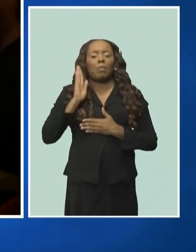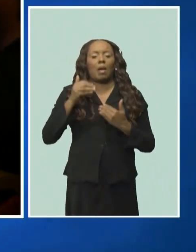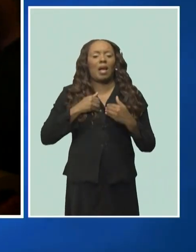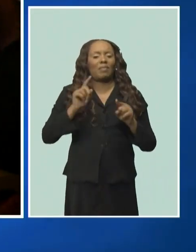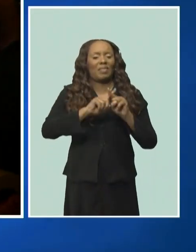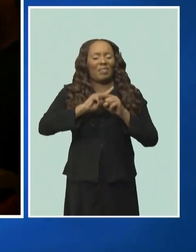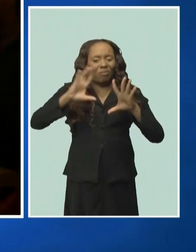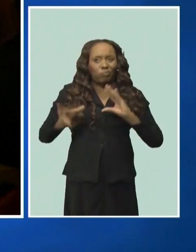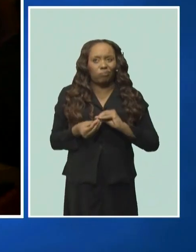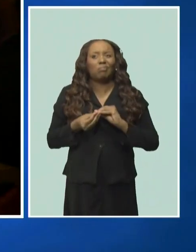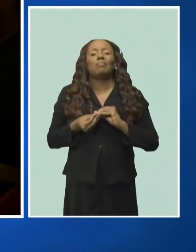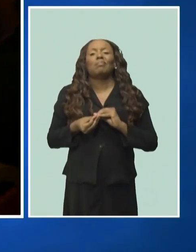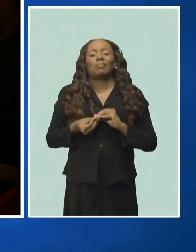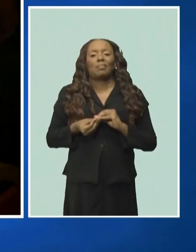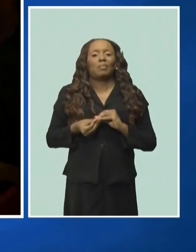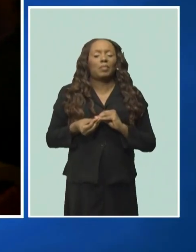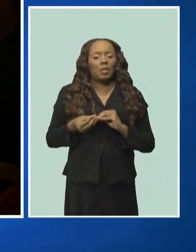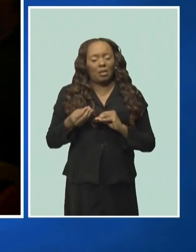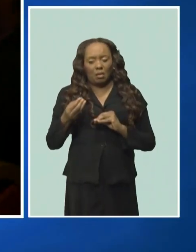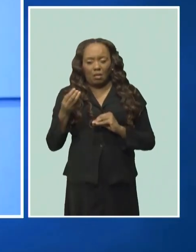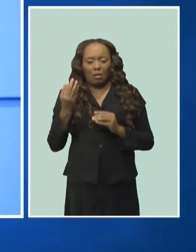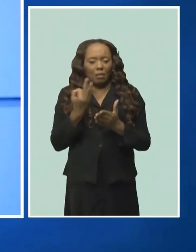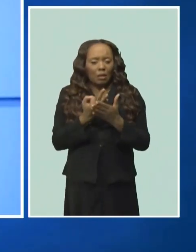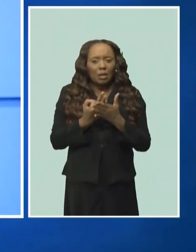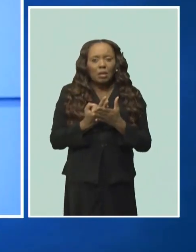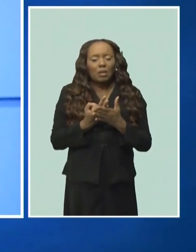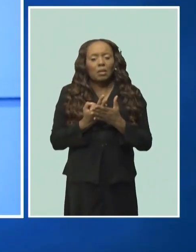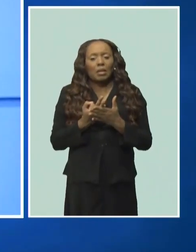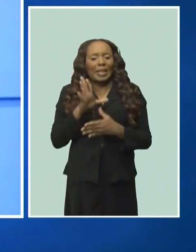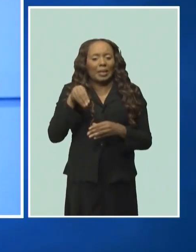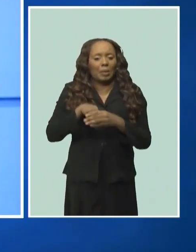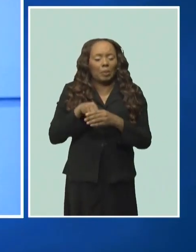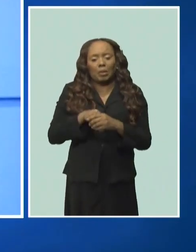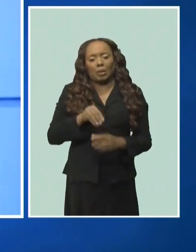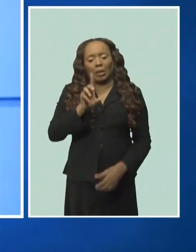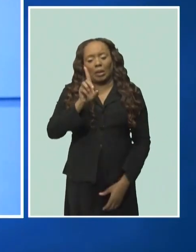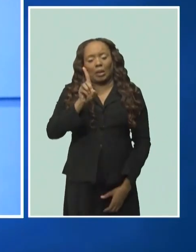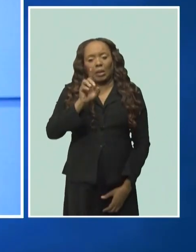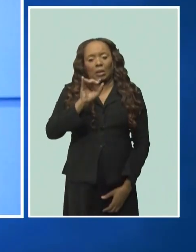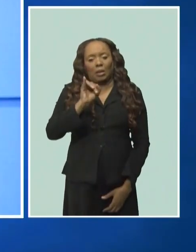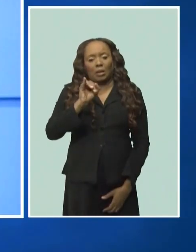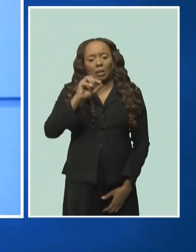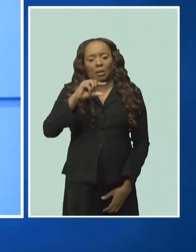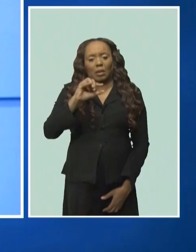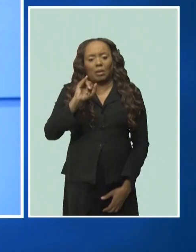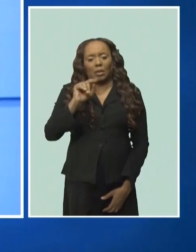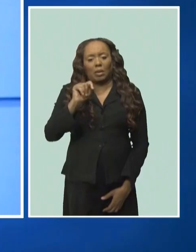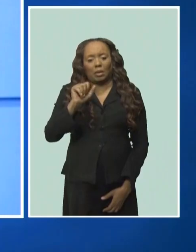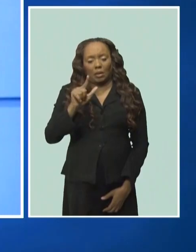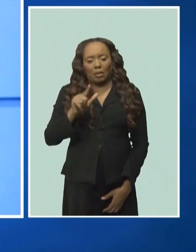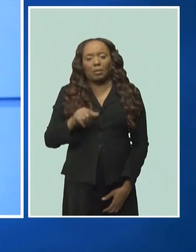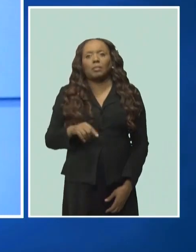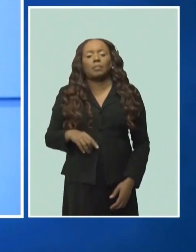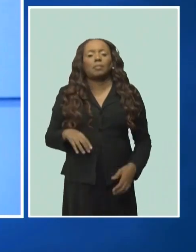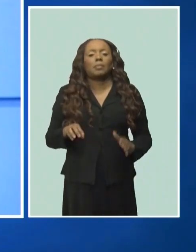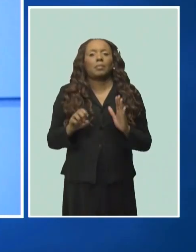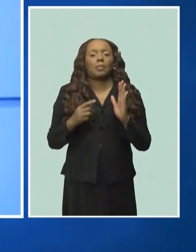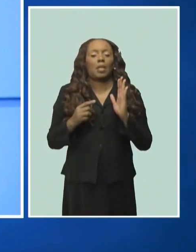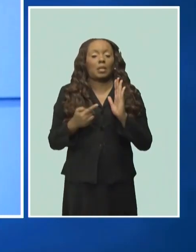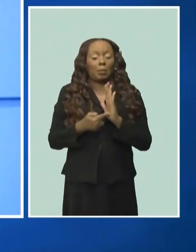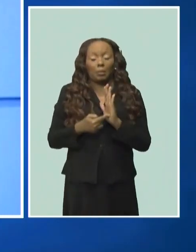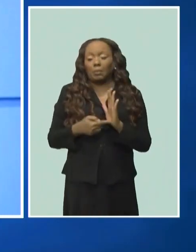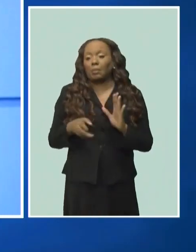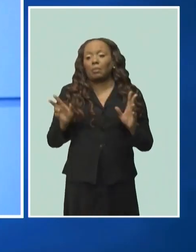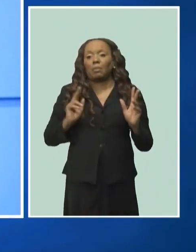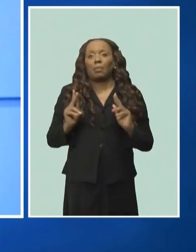aspects of financing in a digital environment. So we will then have persons sign on, and we execute the program